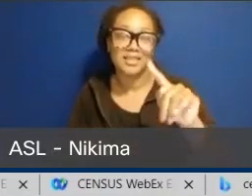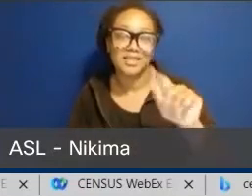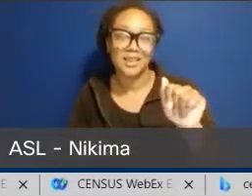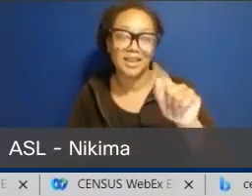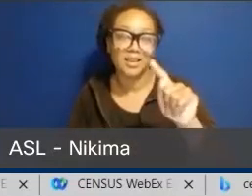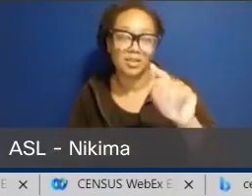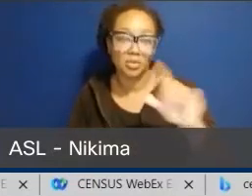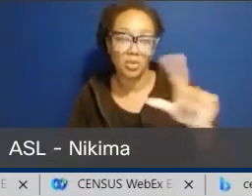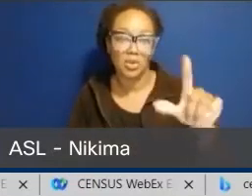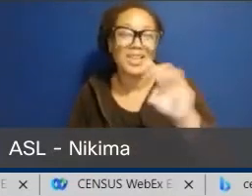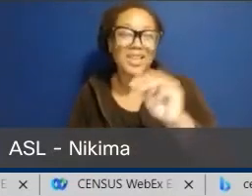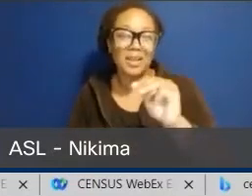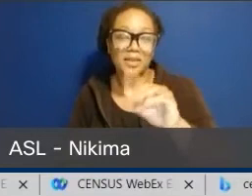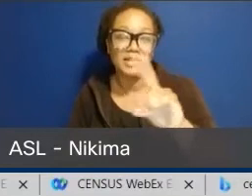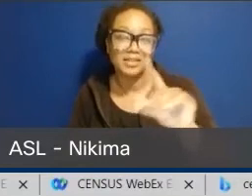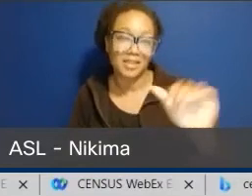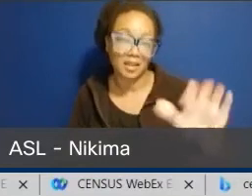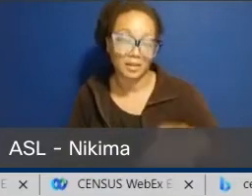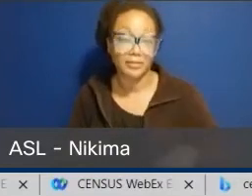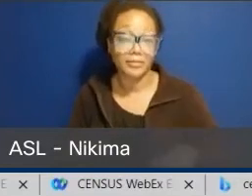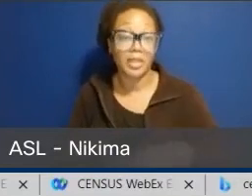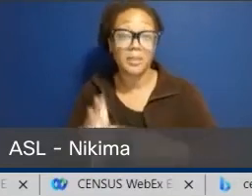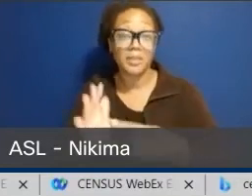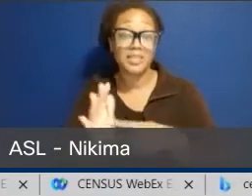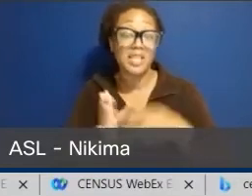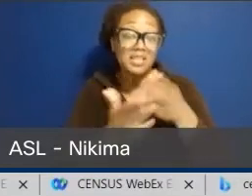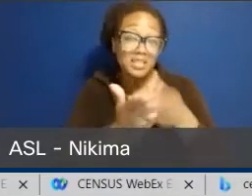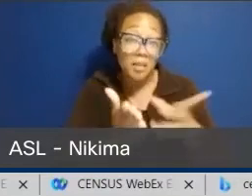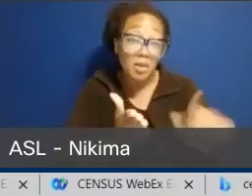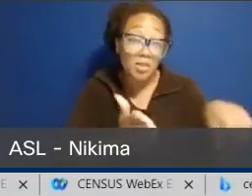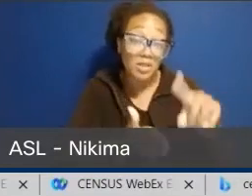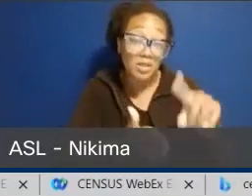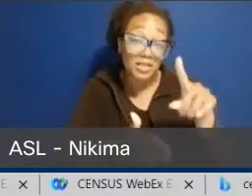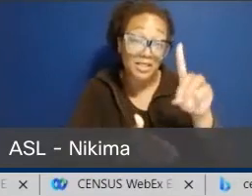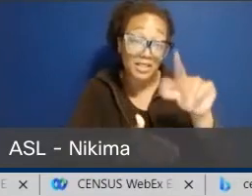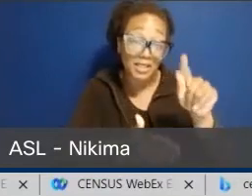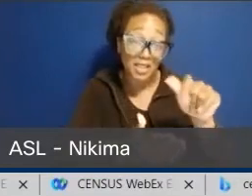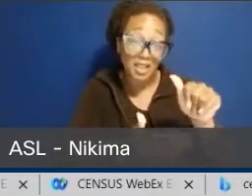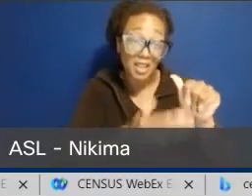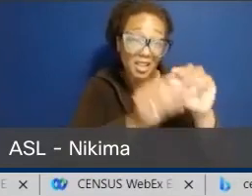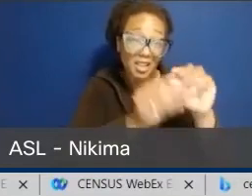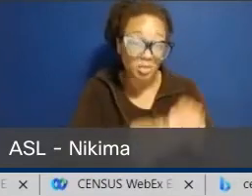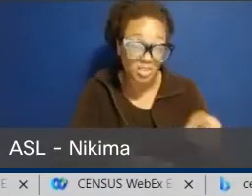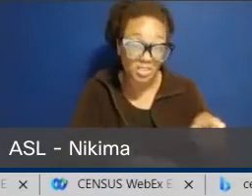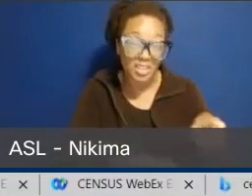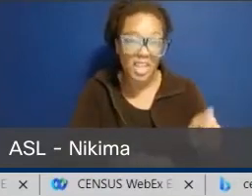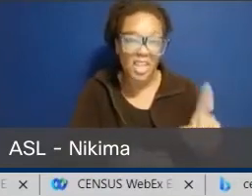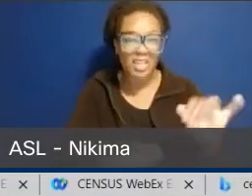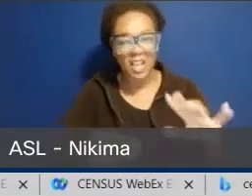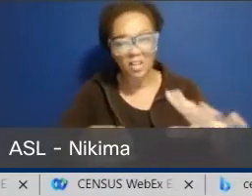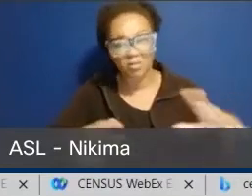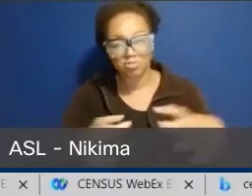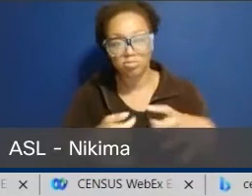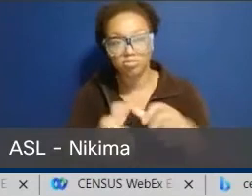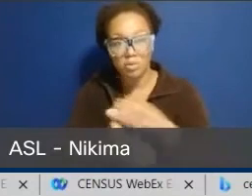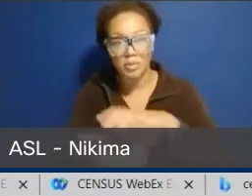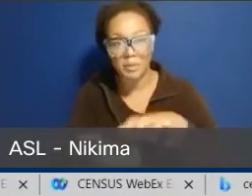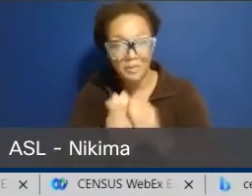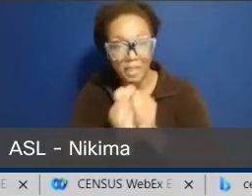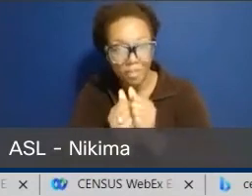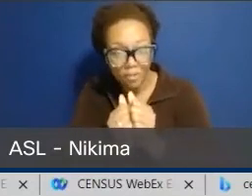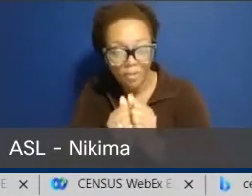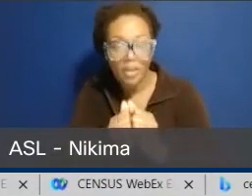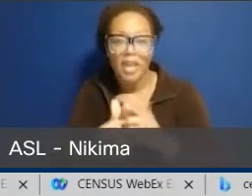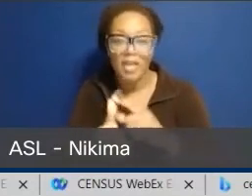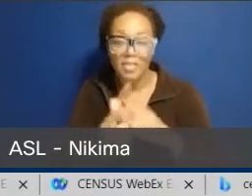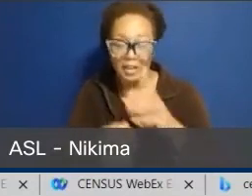some data variables, mash them up, and then get, you know, a particularly discrete